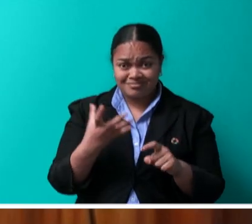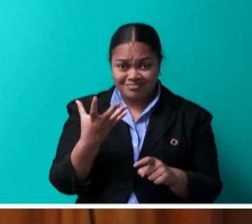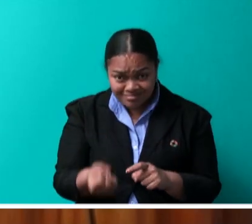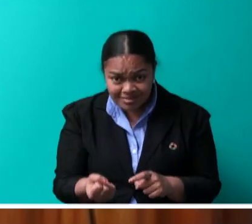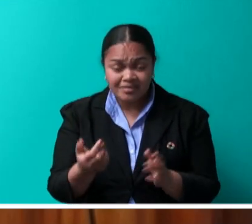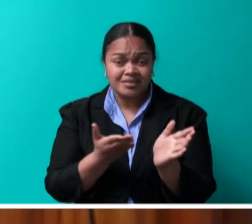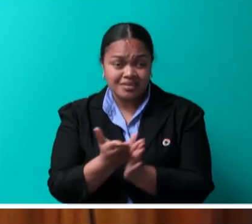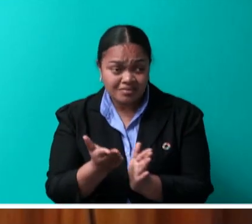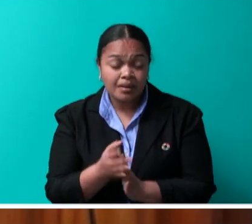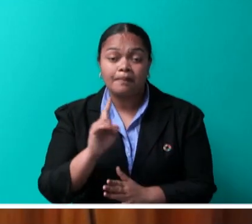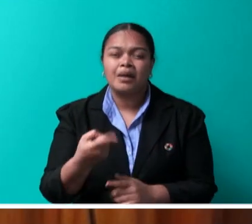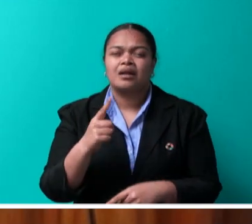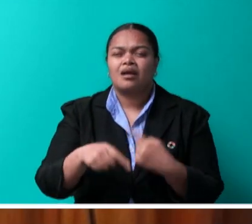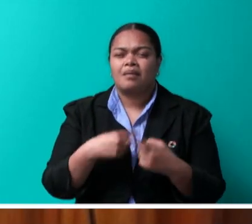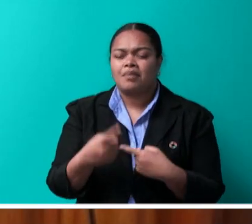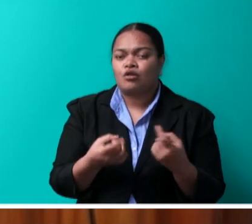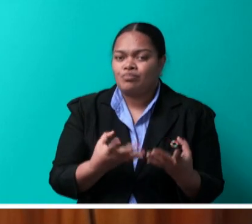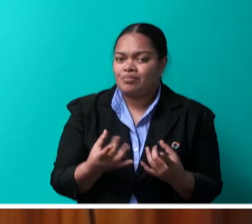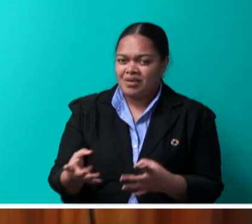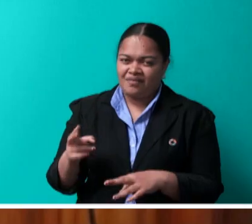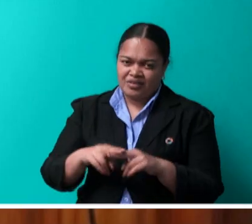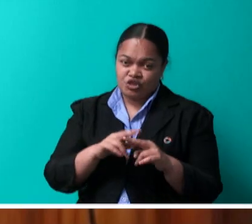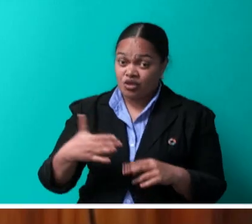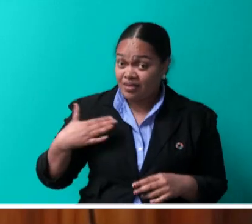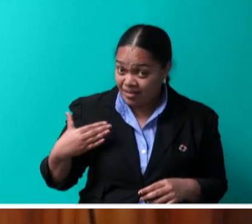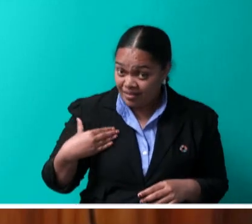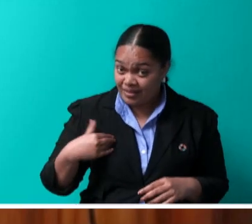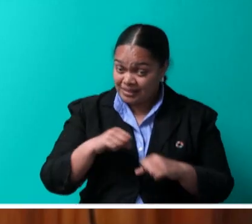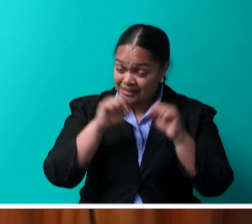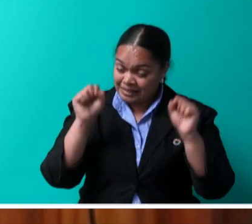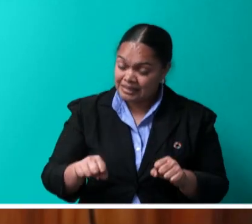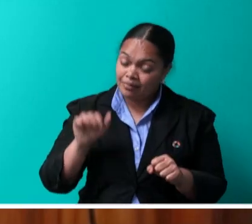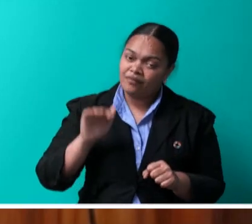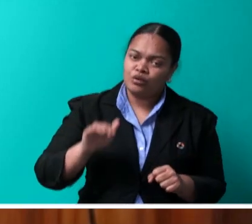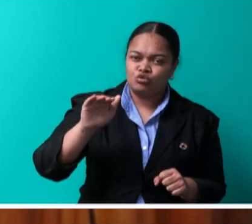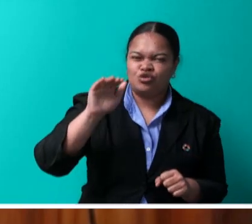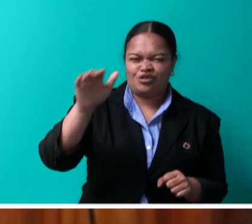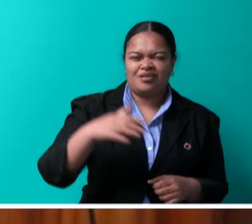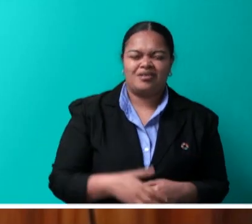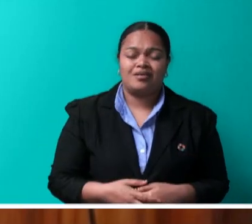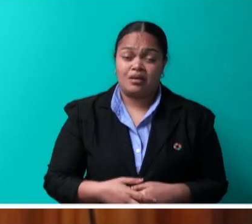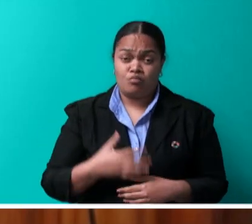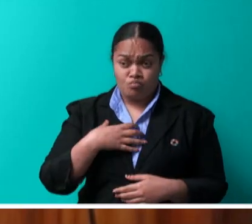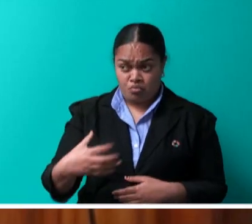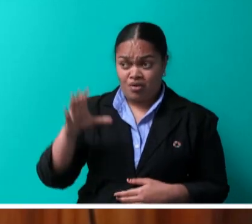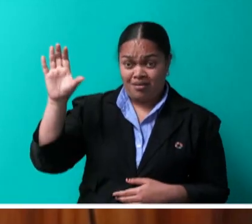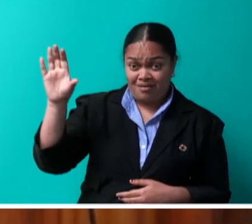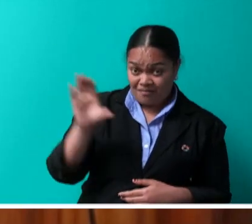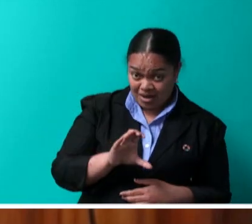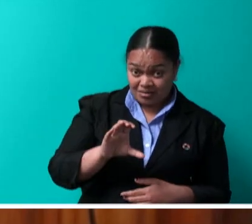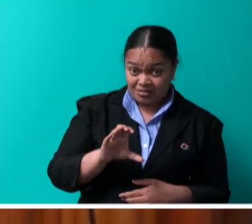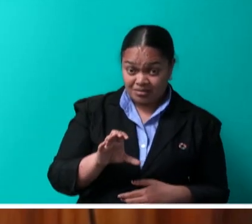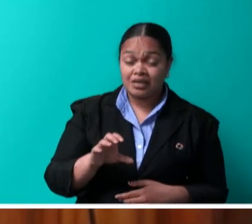services, it is about preparing for Fiji's health system in the future. Among the major initiatives funded are